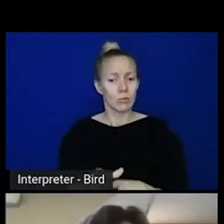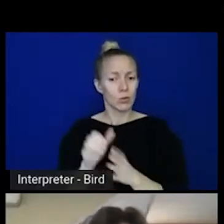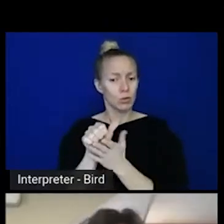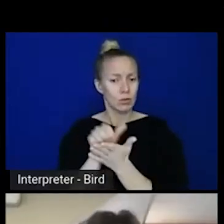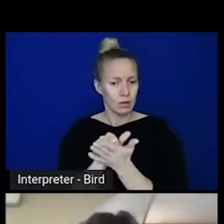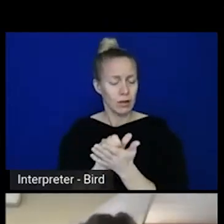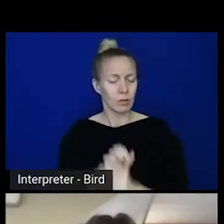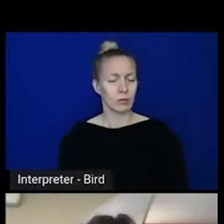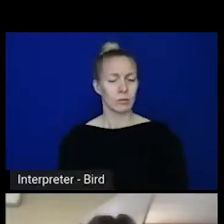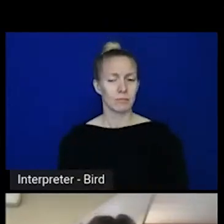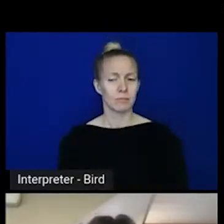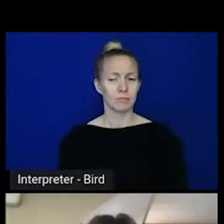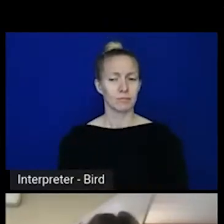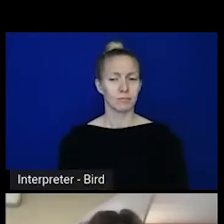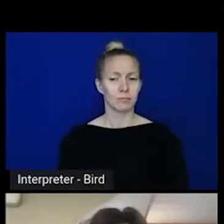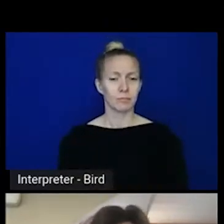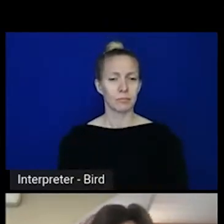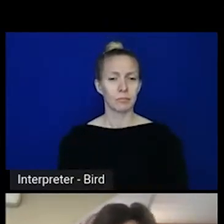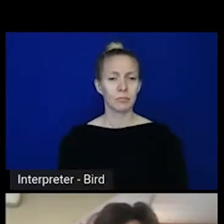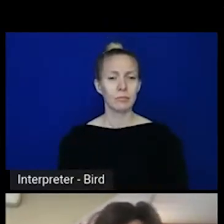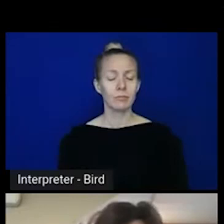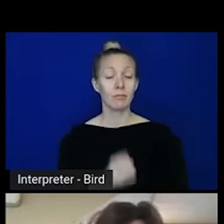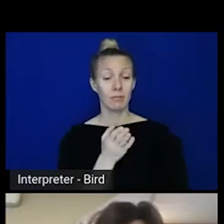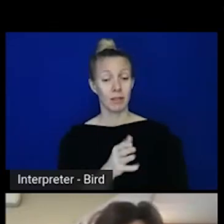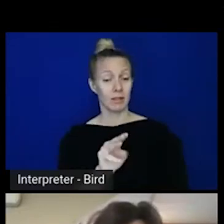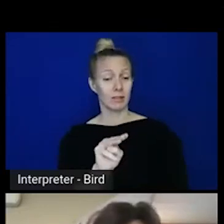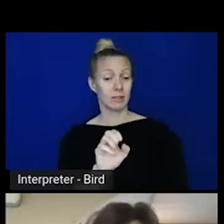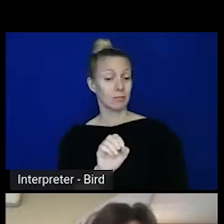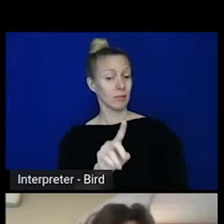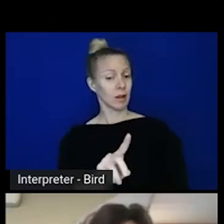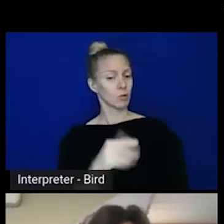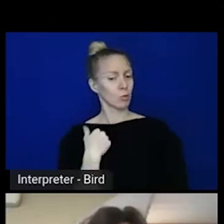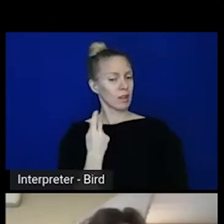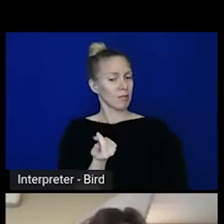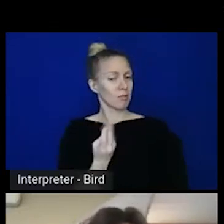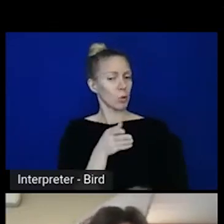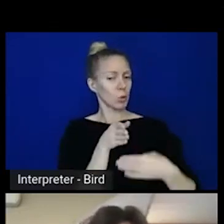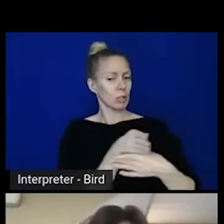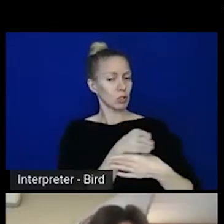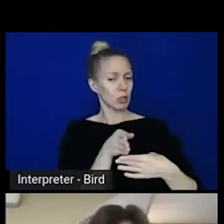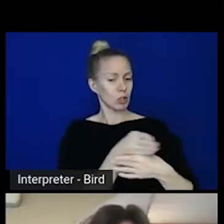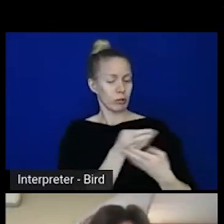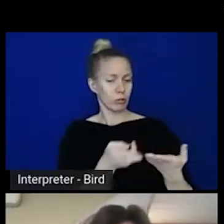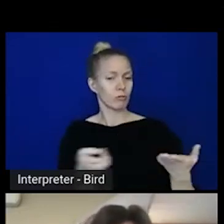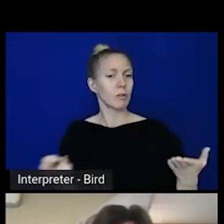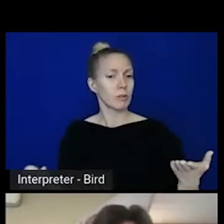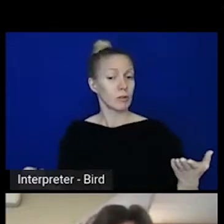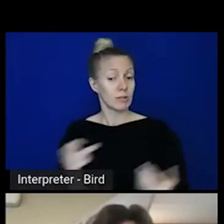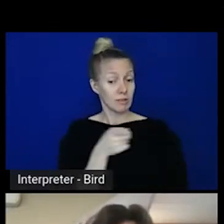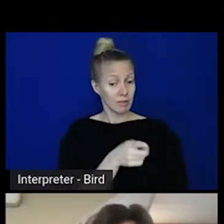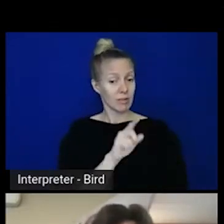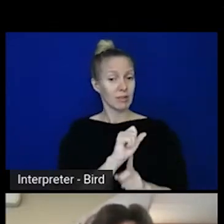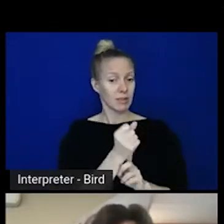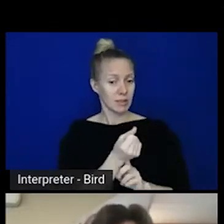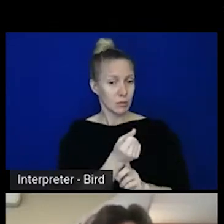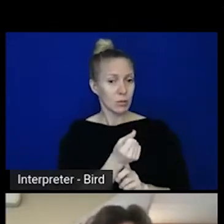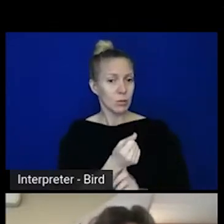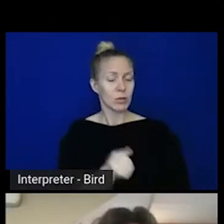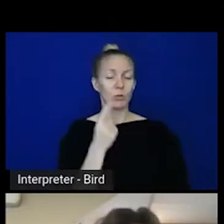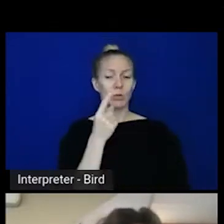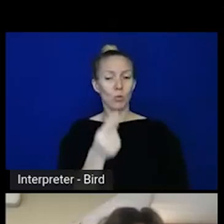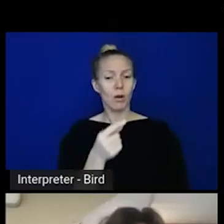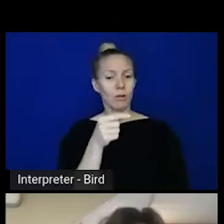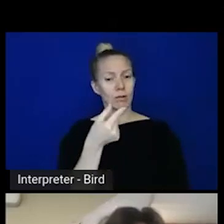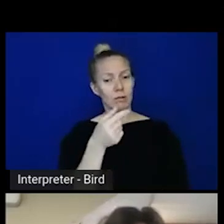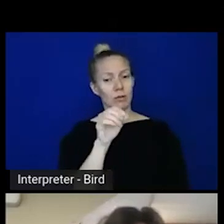So in this module, there are some shared resources. And in this particular case, it was a single Google storage bucket, which